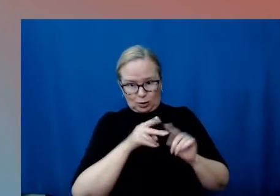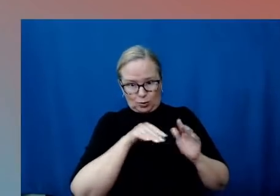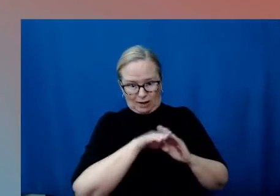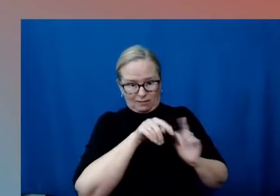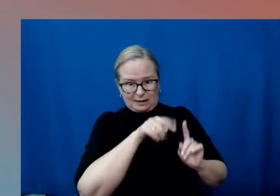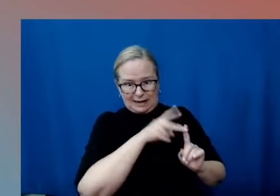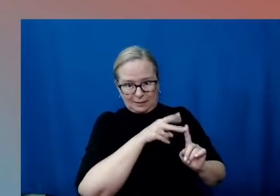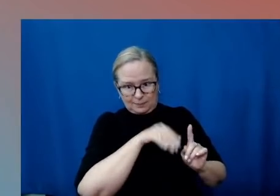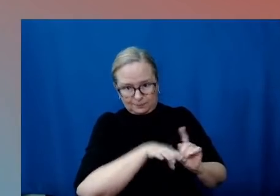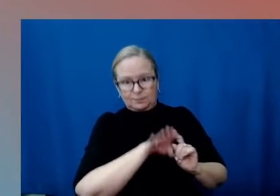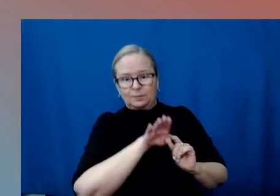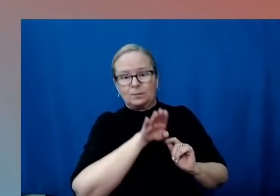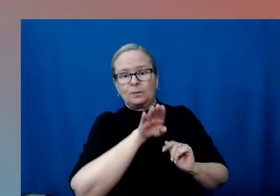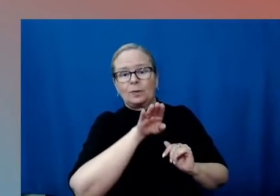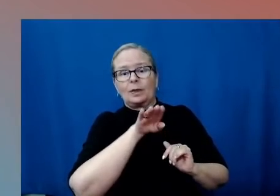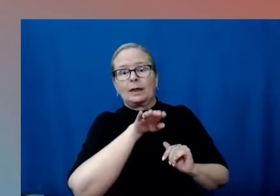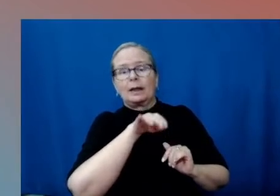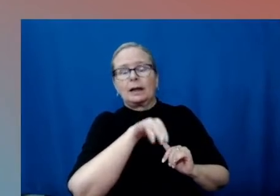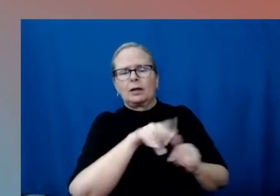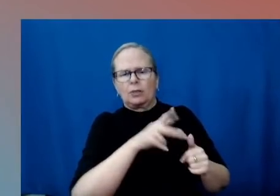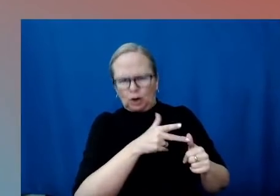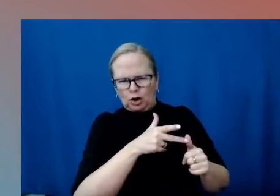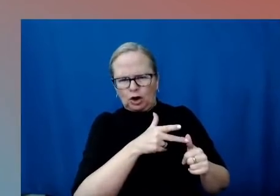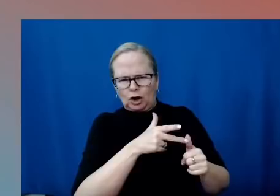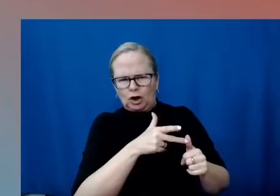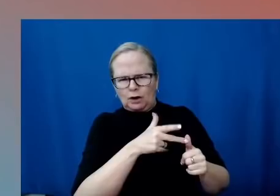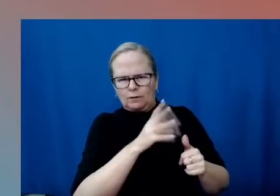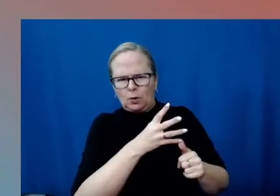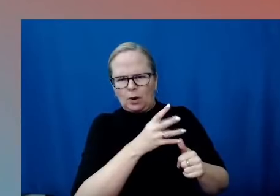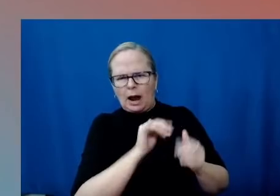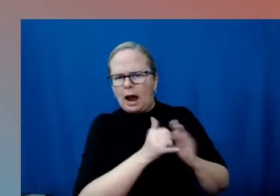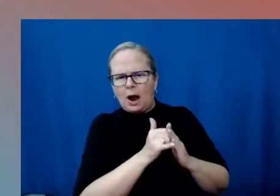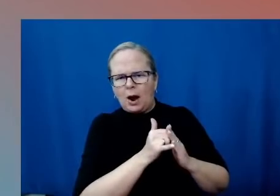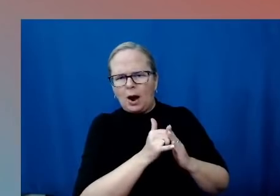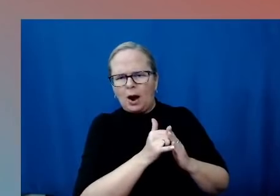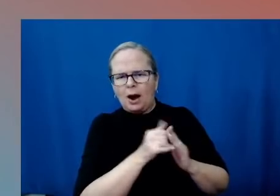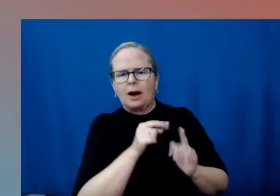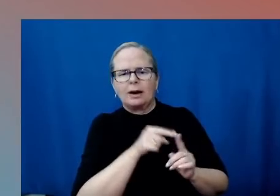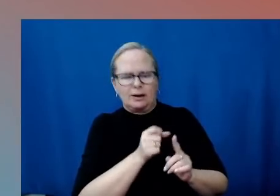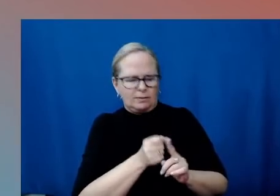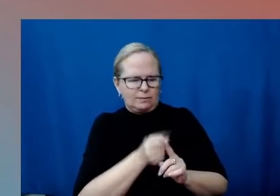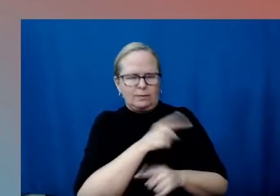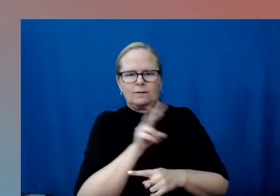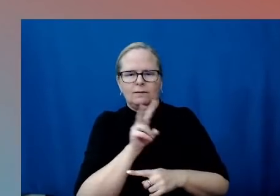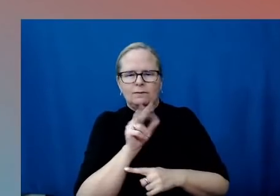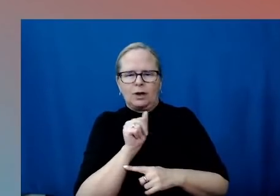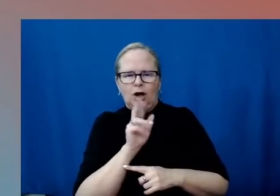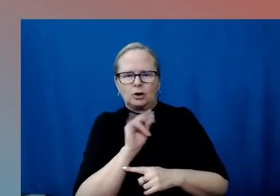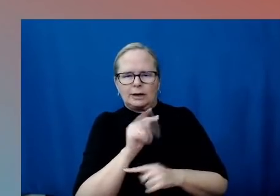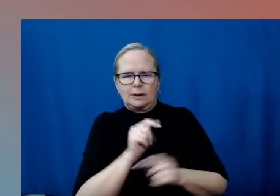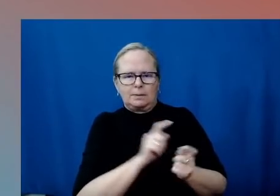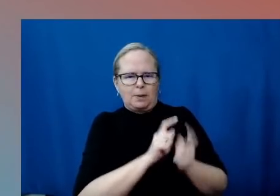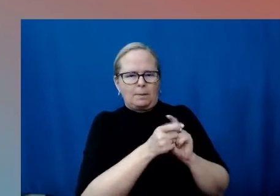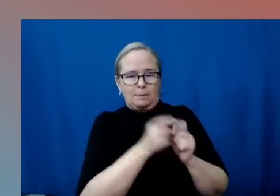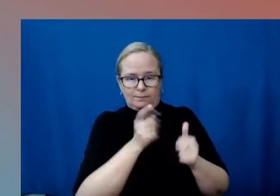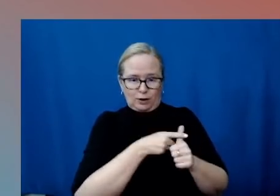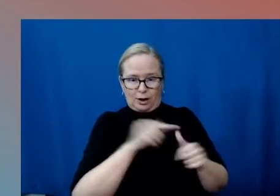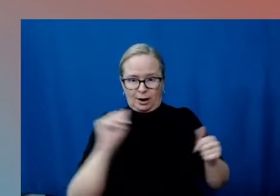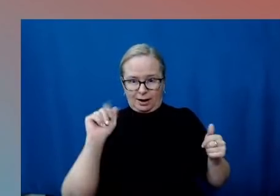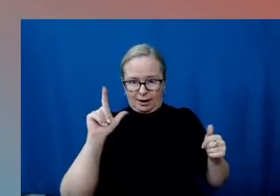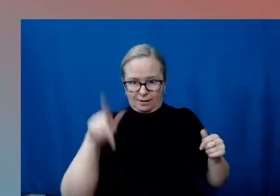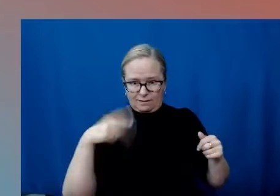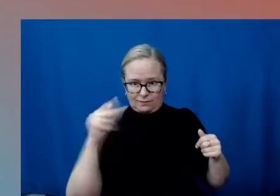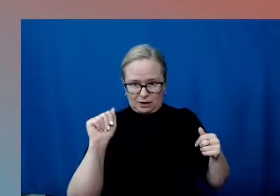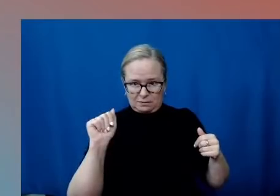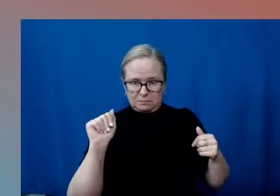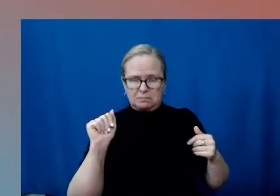were always fueled by new variants. So first it was Alpha, that probably just